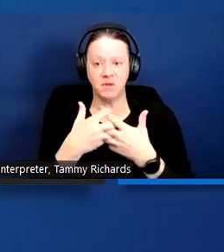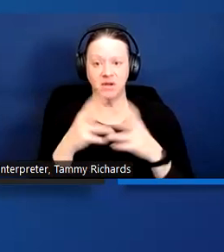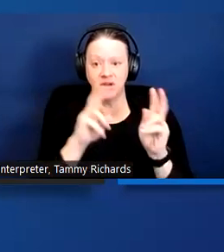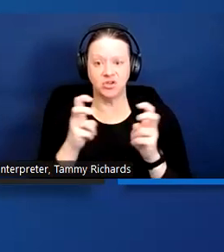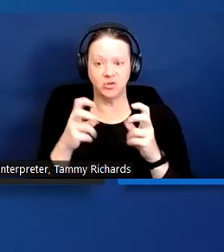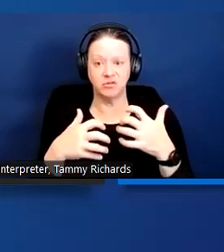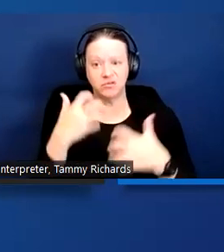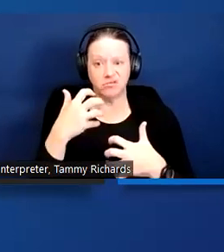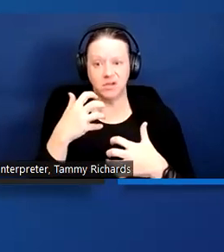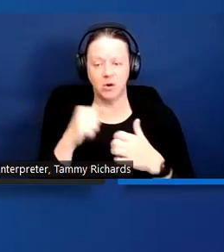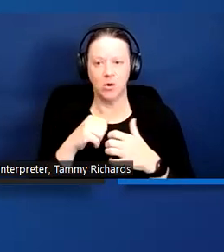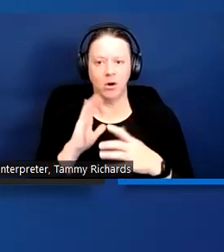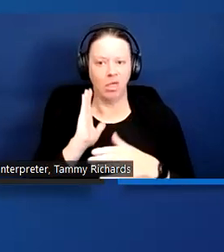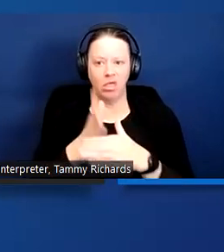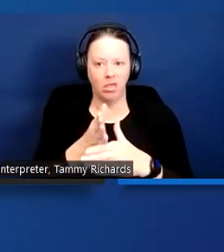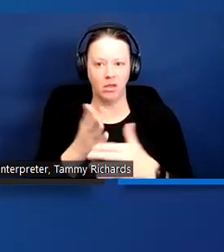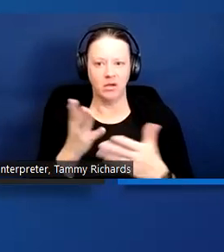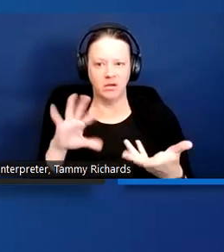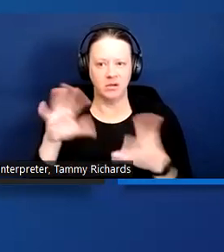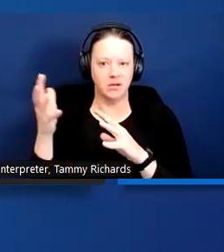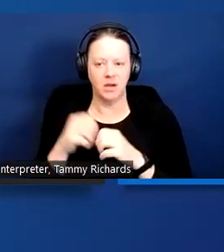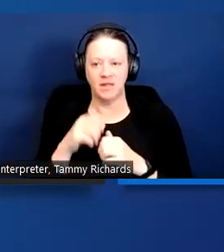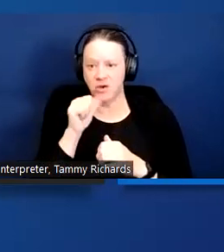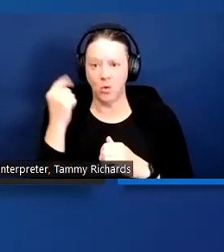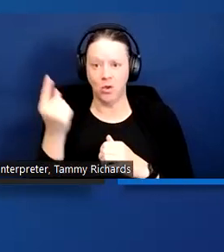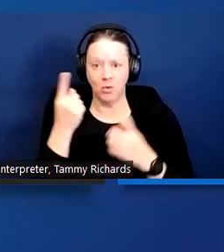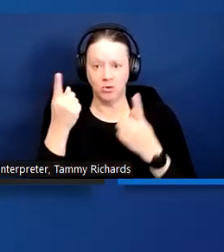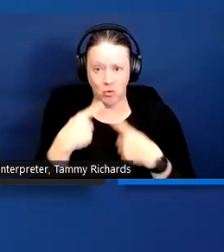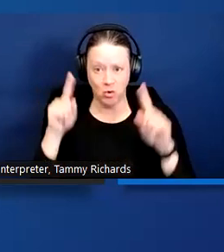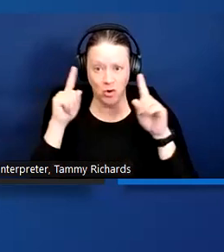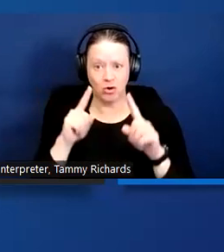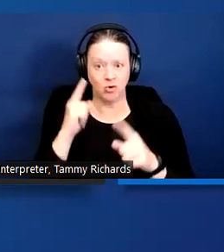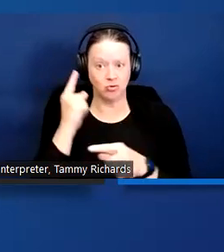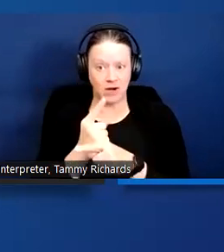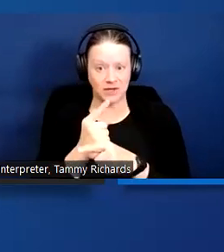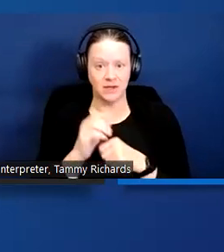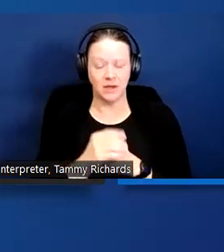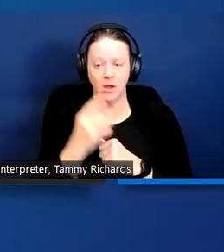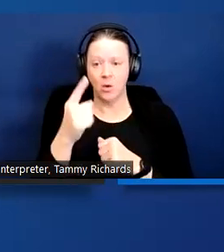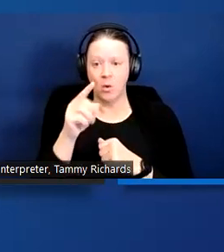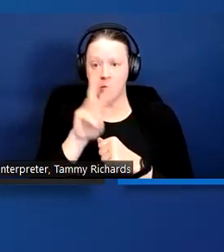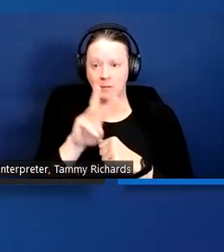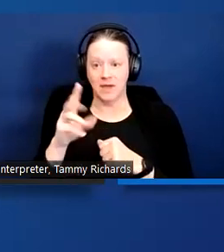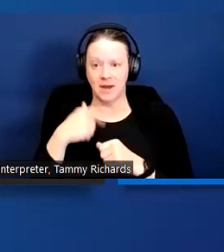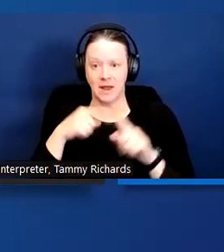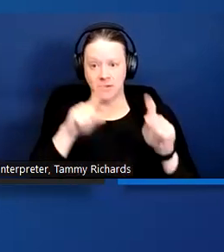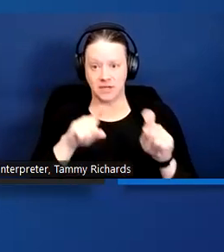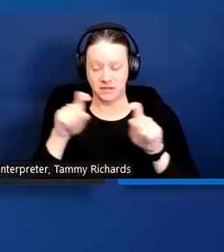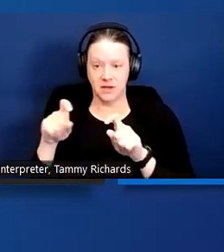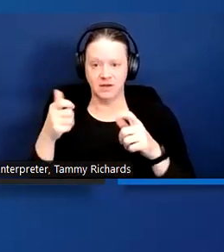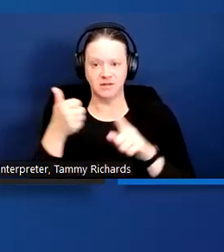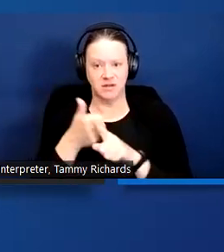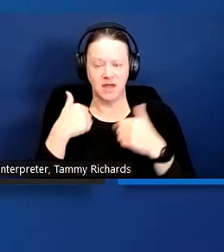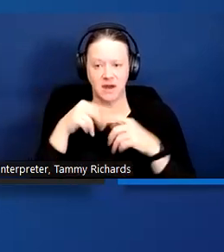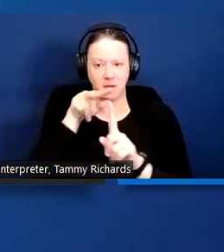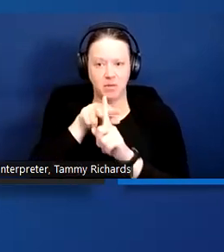that. And they don't always work correctly. One website I was testing that had a plugin